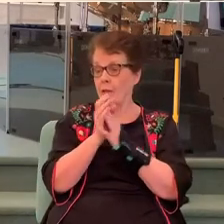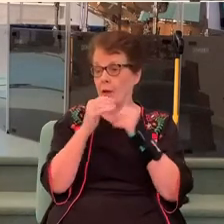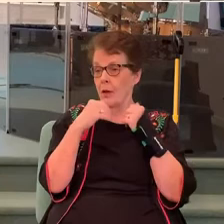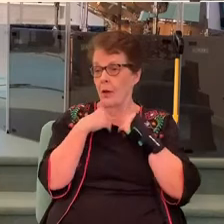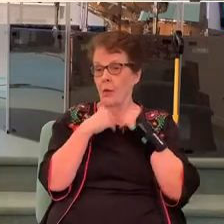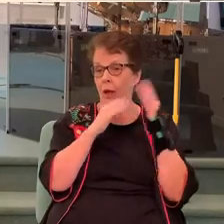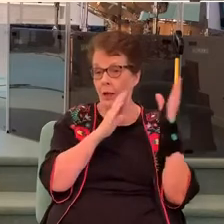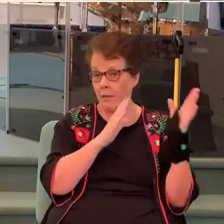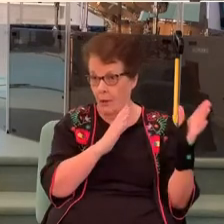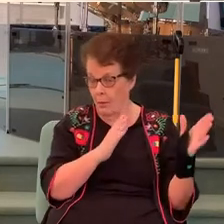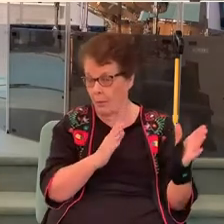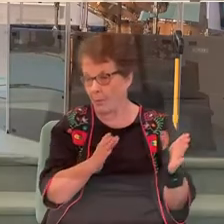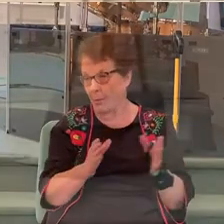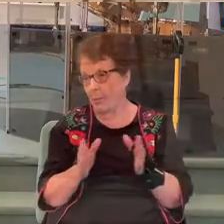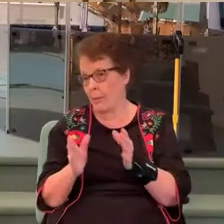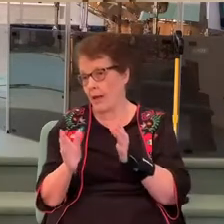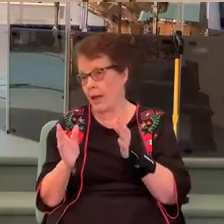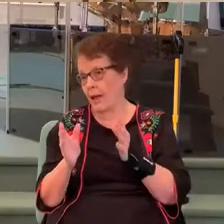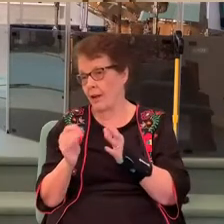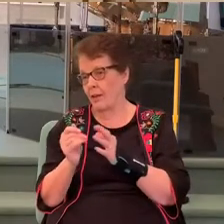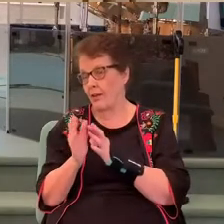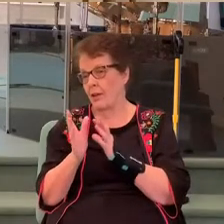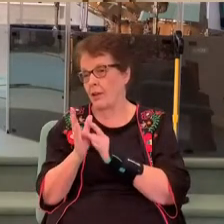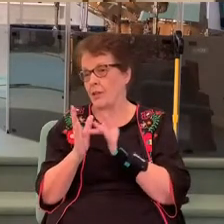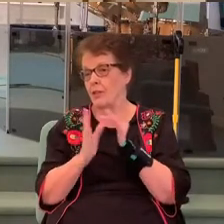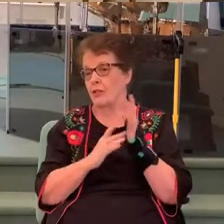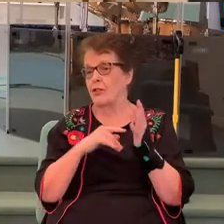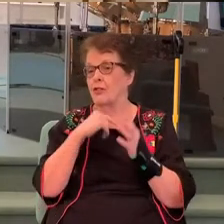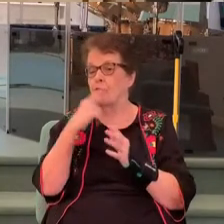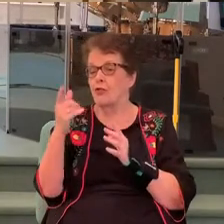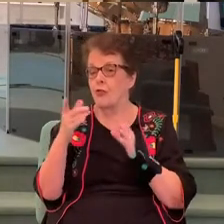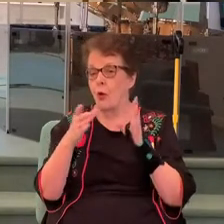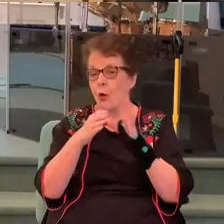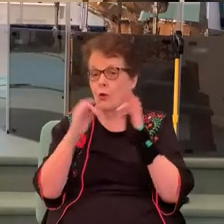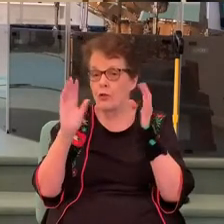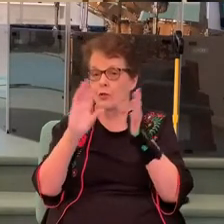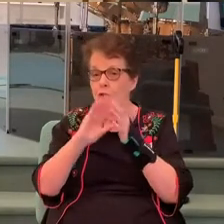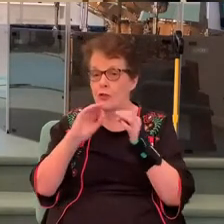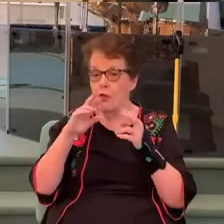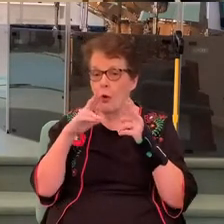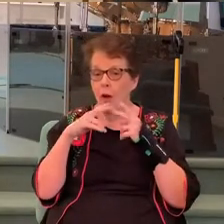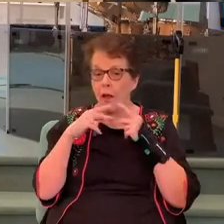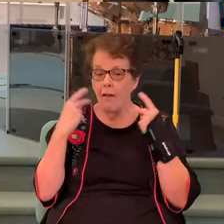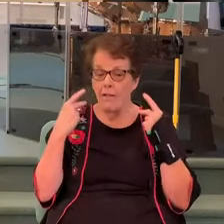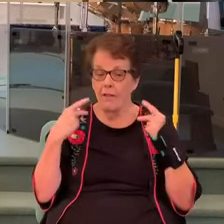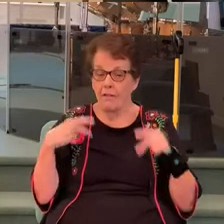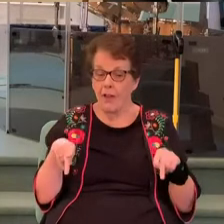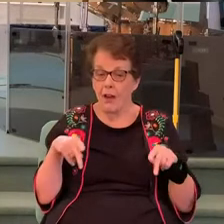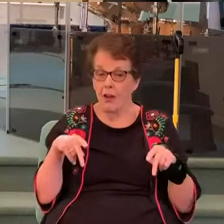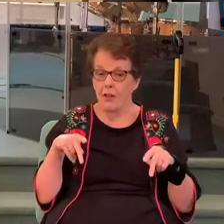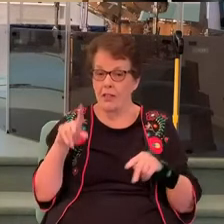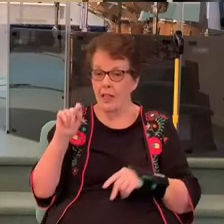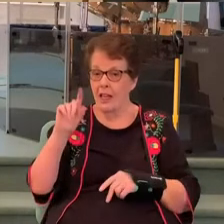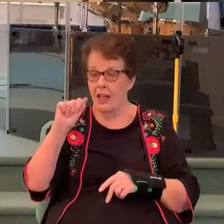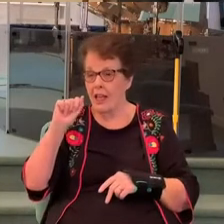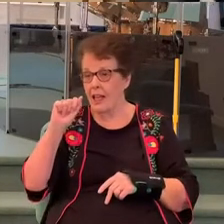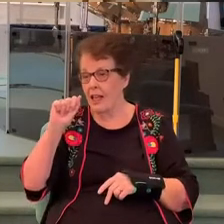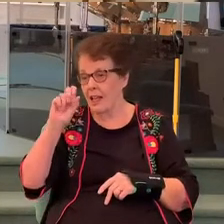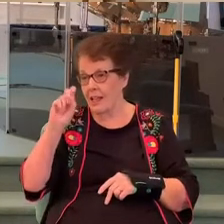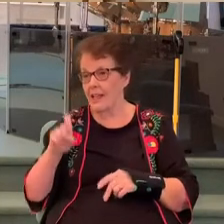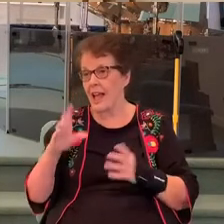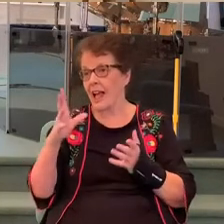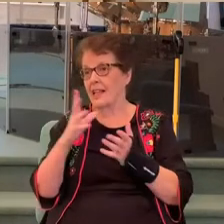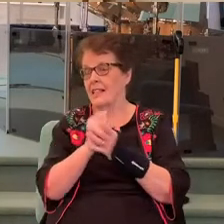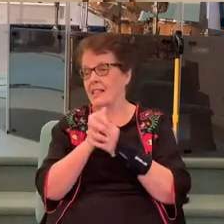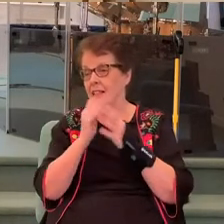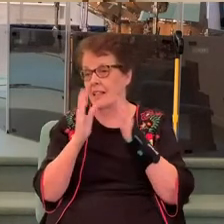and Jesus told the story of the Pharisee, the tax collector that prayed, right? And the